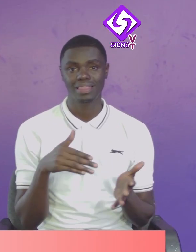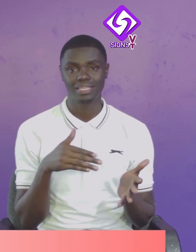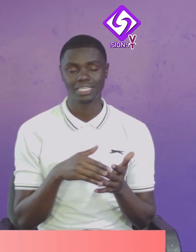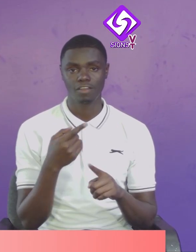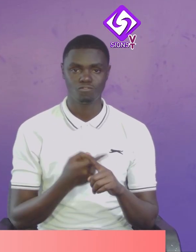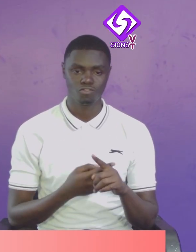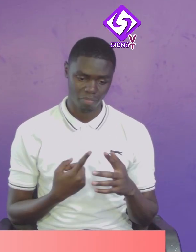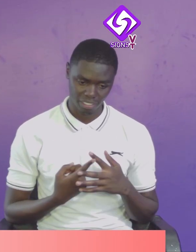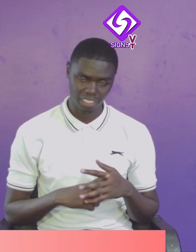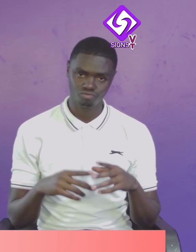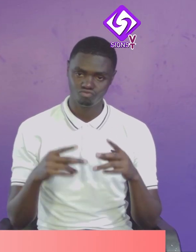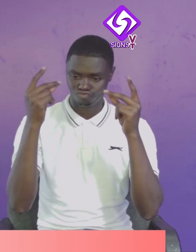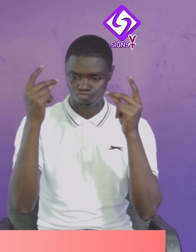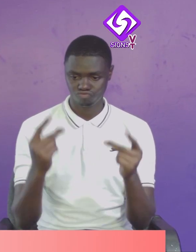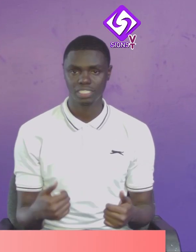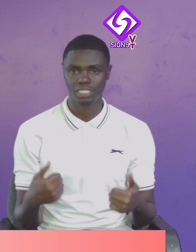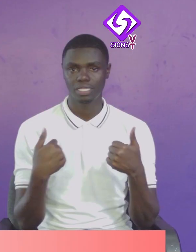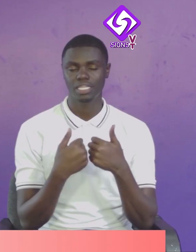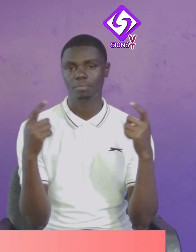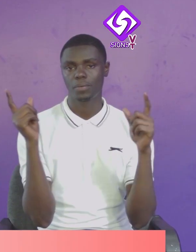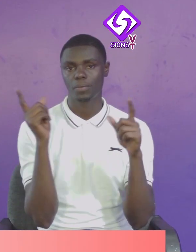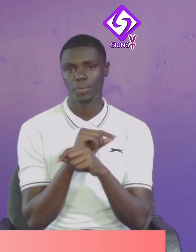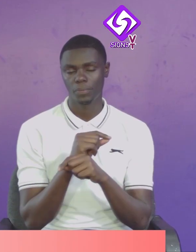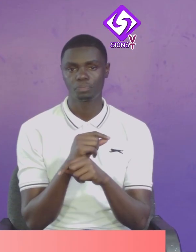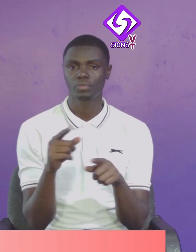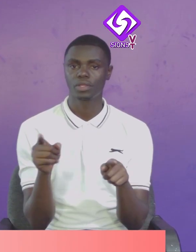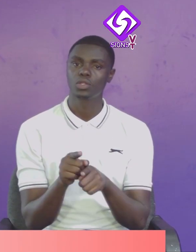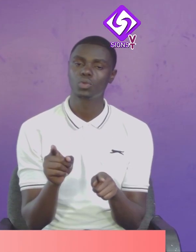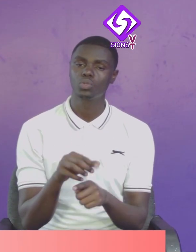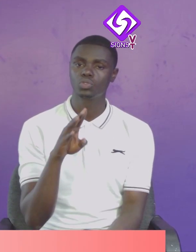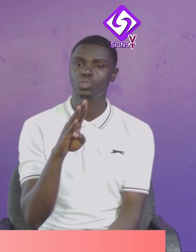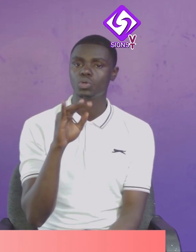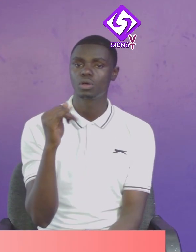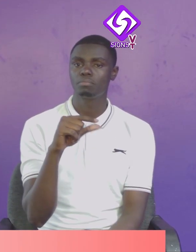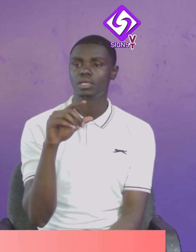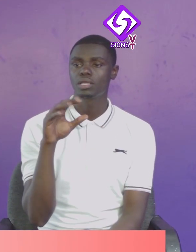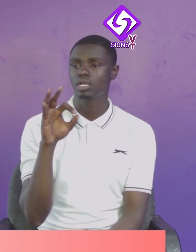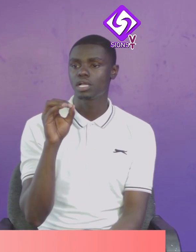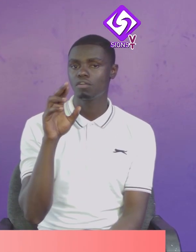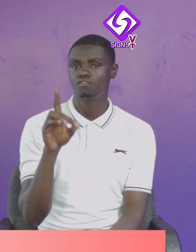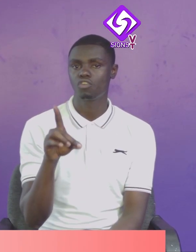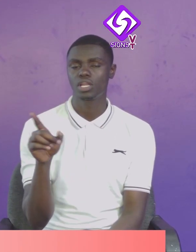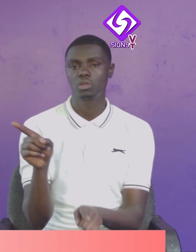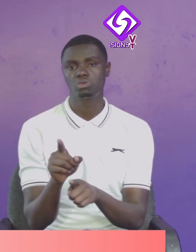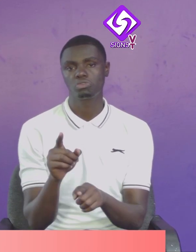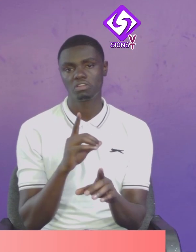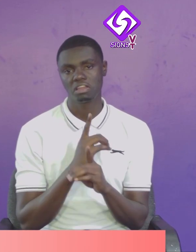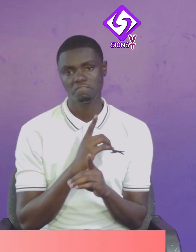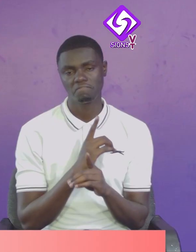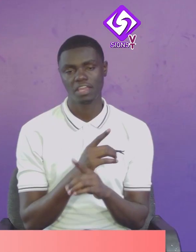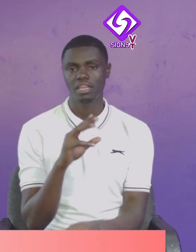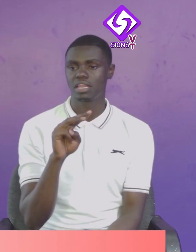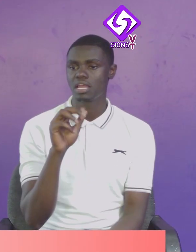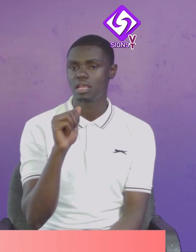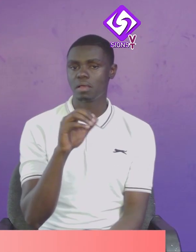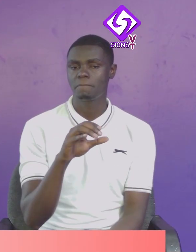start to the finish of the game. Right. Also, Pickford on his other side, and the defense also, the likes of Mark Guehi,